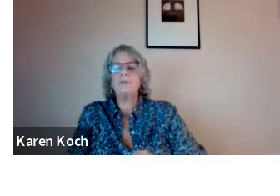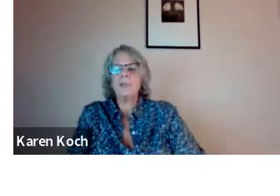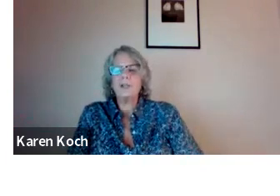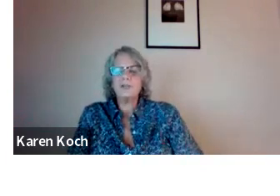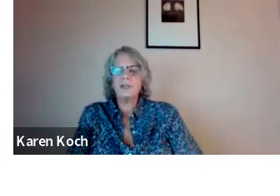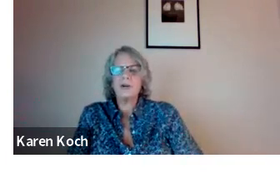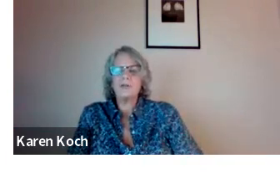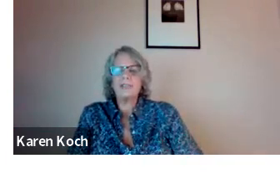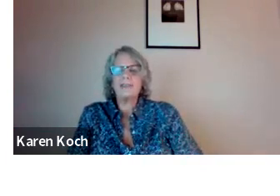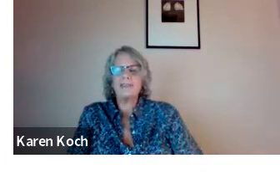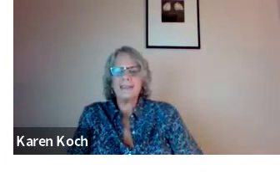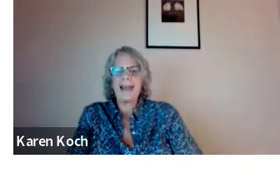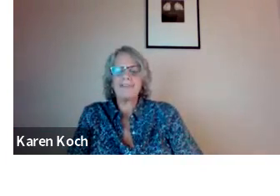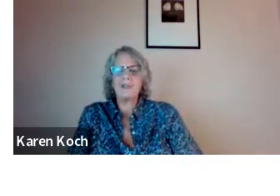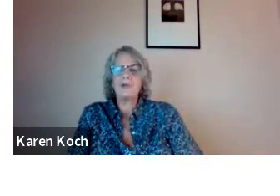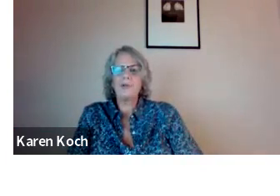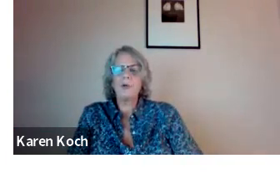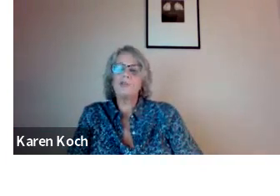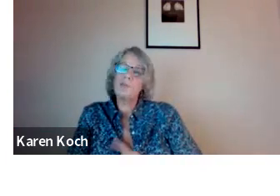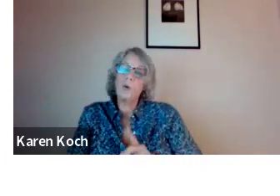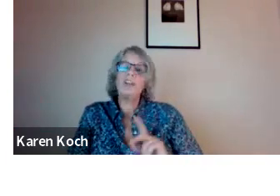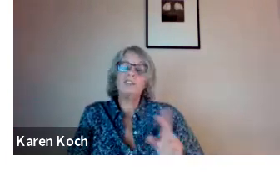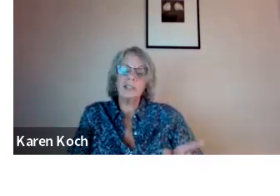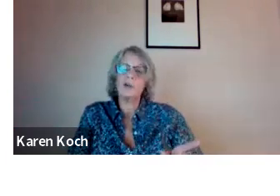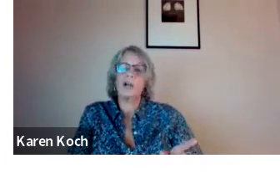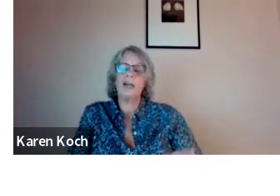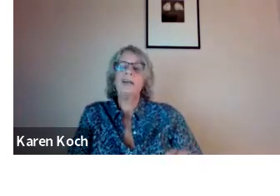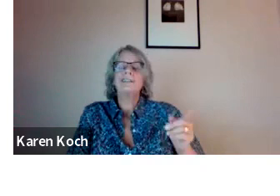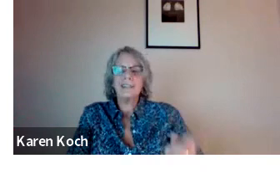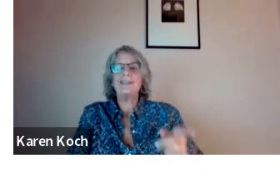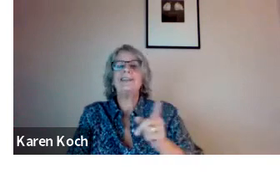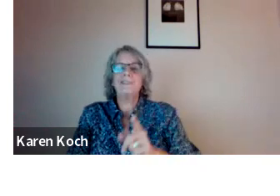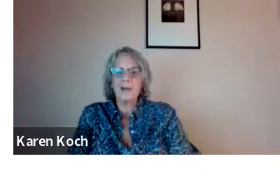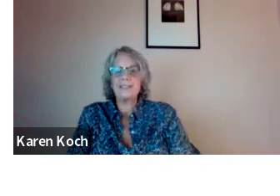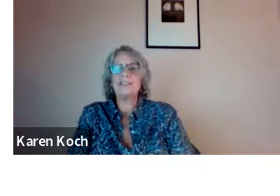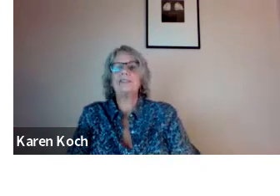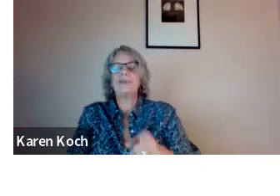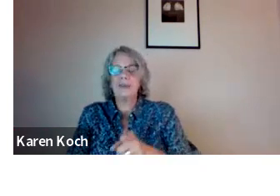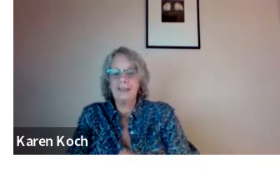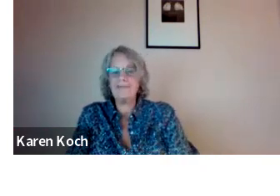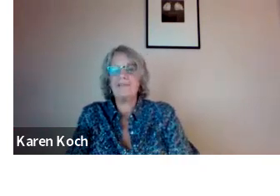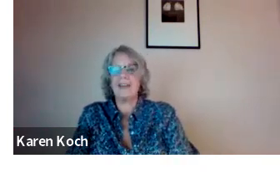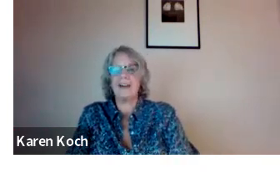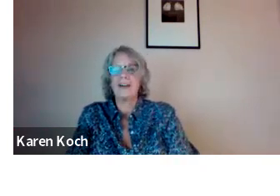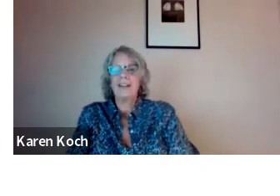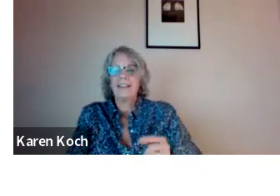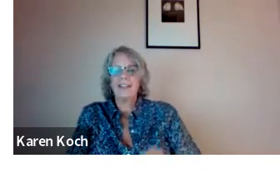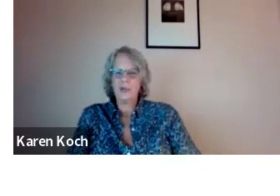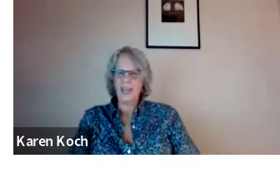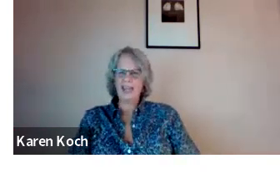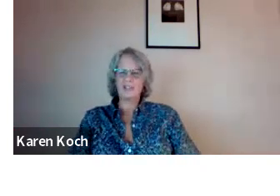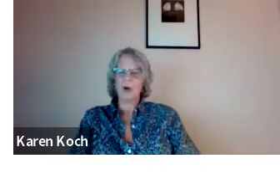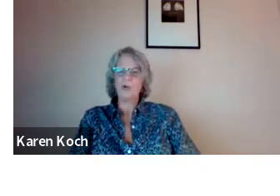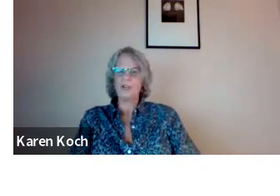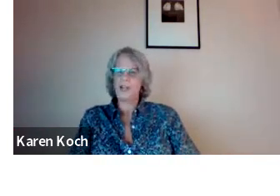I can remember years ago seeing a staff in a group home smoking a cigarette, telling a resident who lived there that